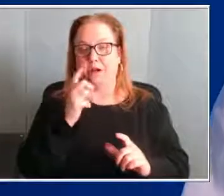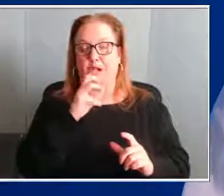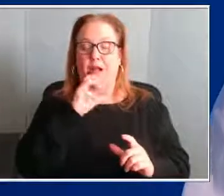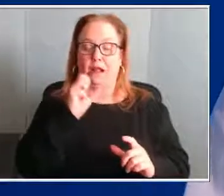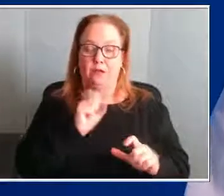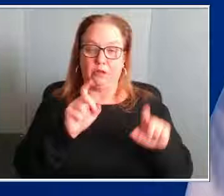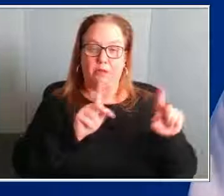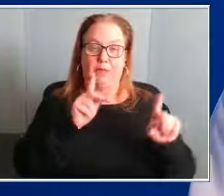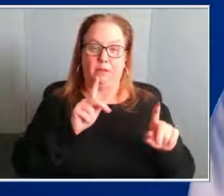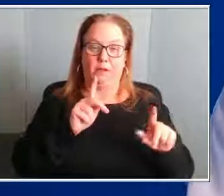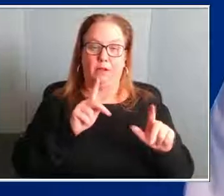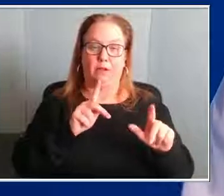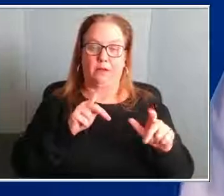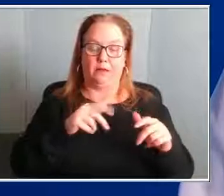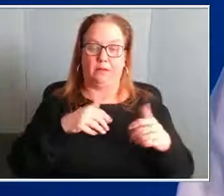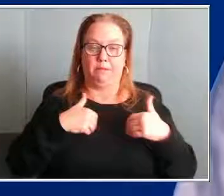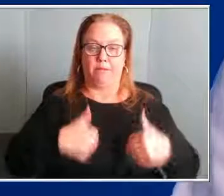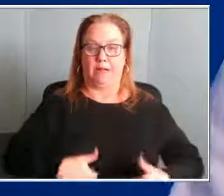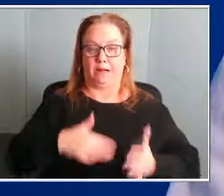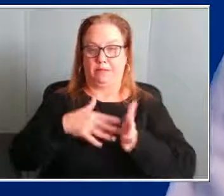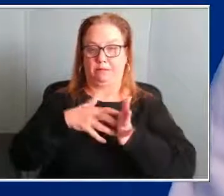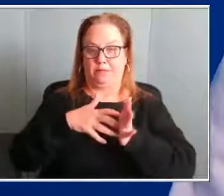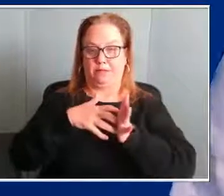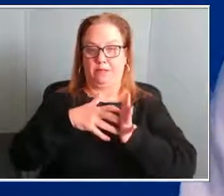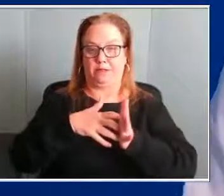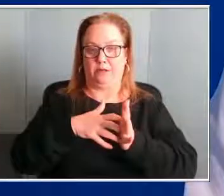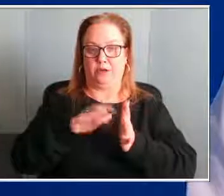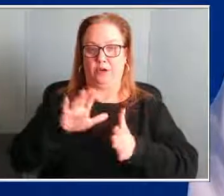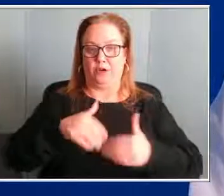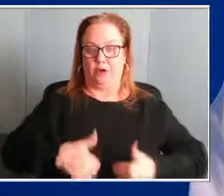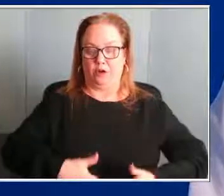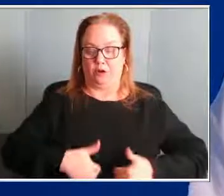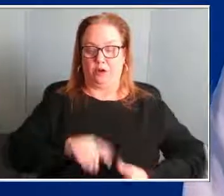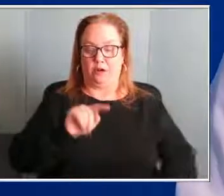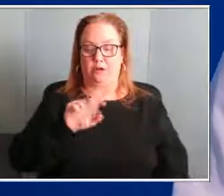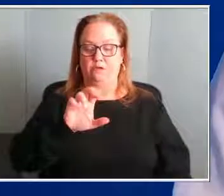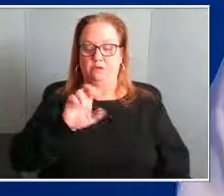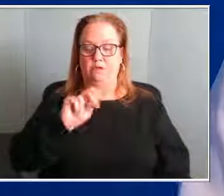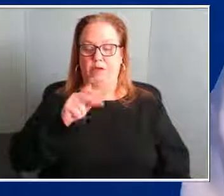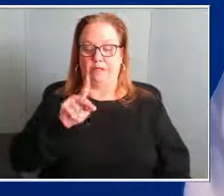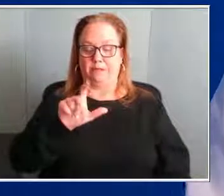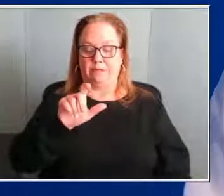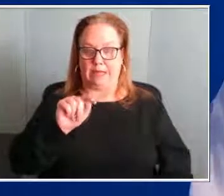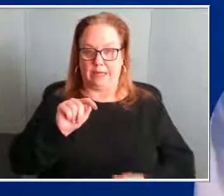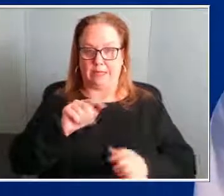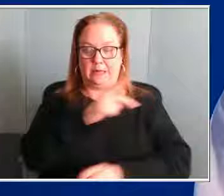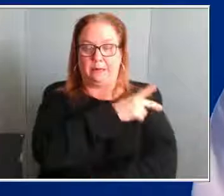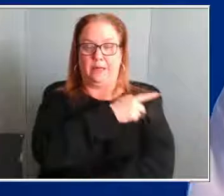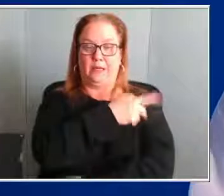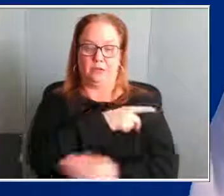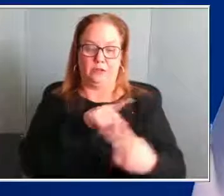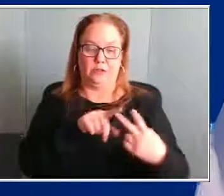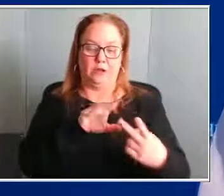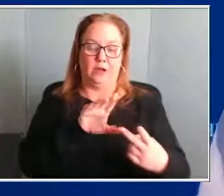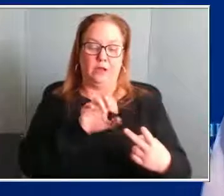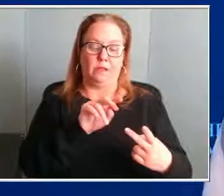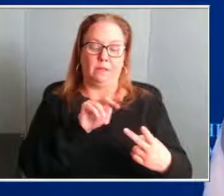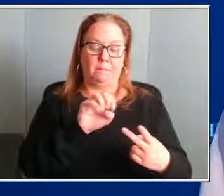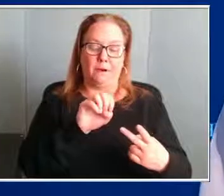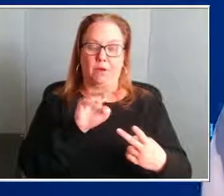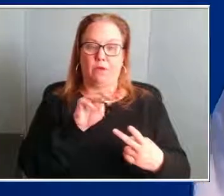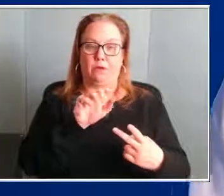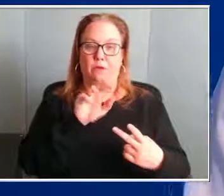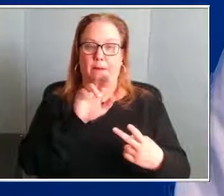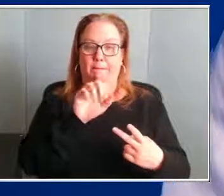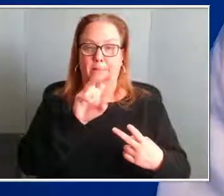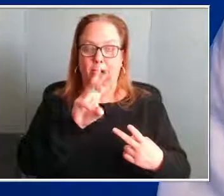those immune suppressed patients, like your lung transplant patients that you treat, our bone marrow transplant patients. If we can get this